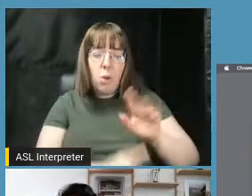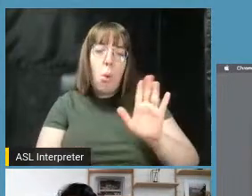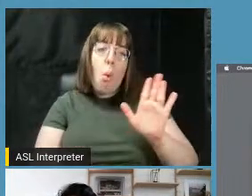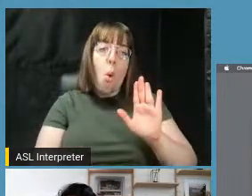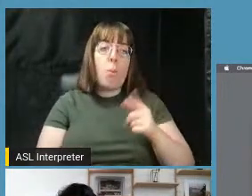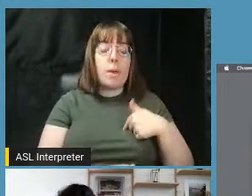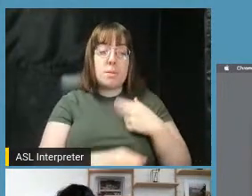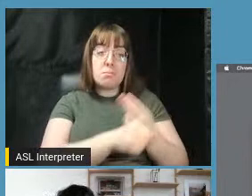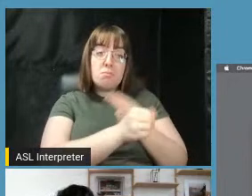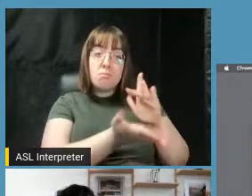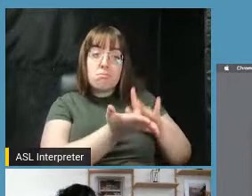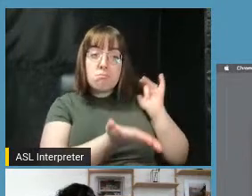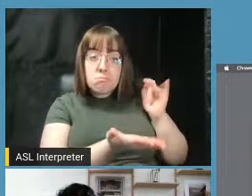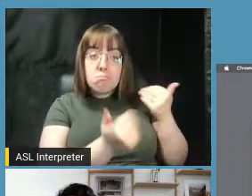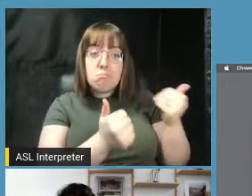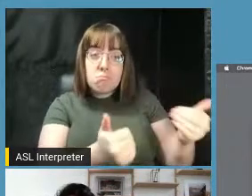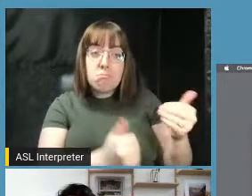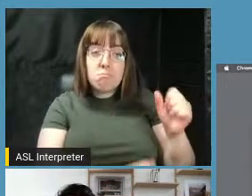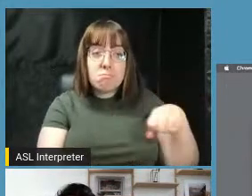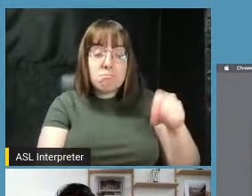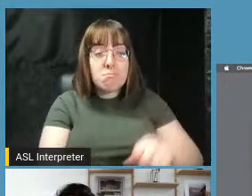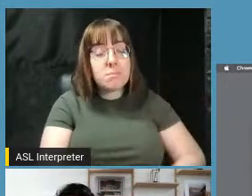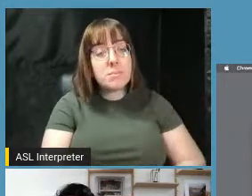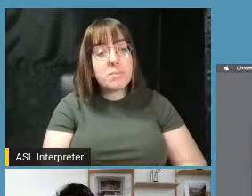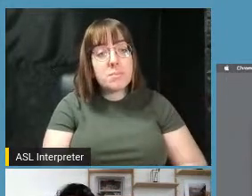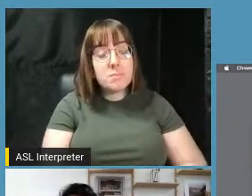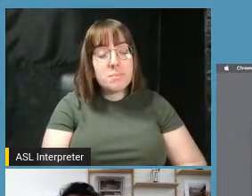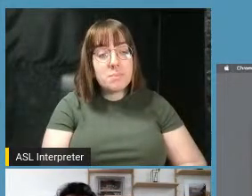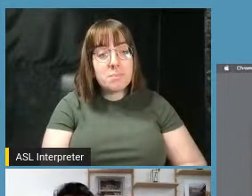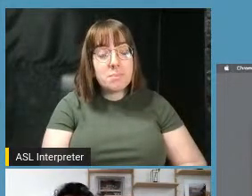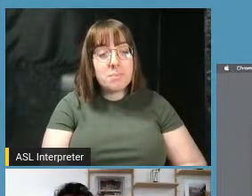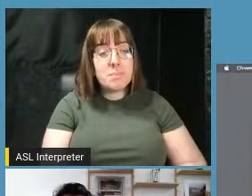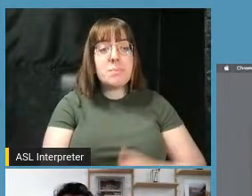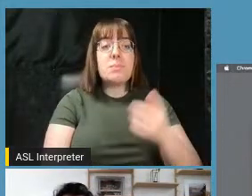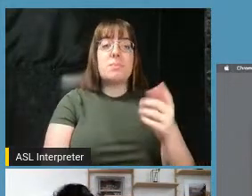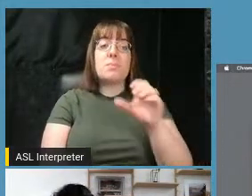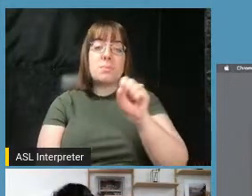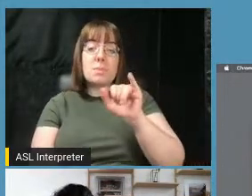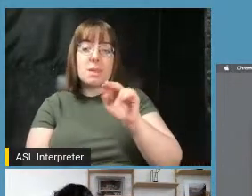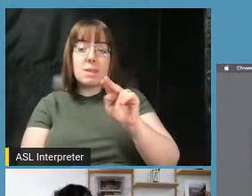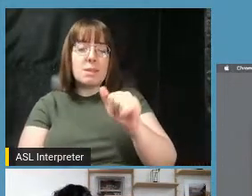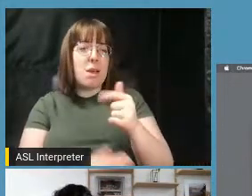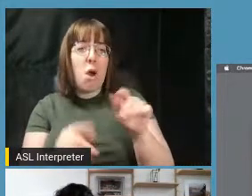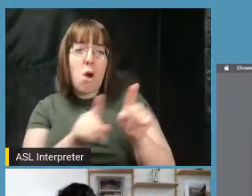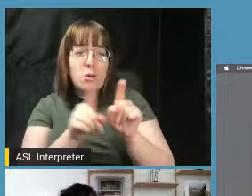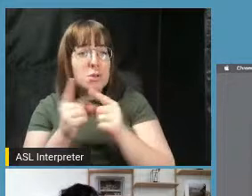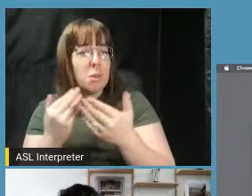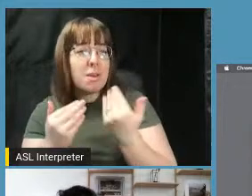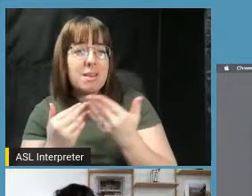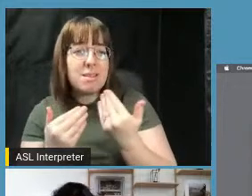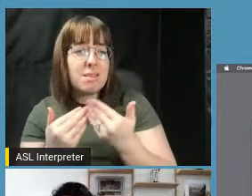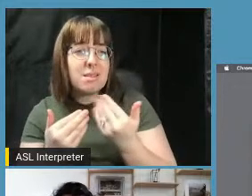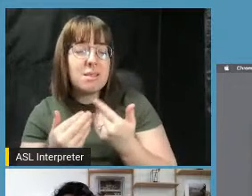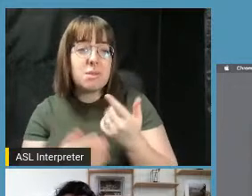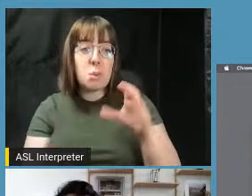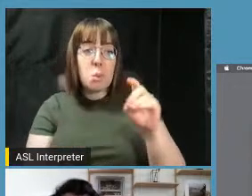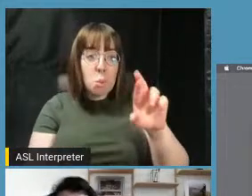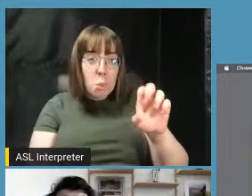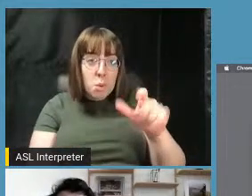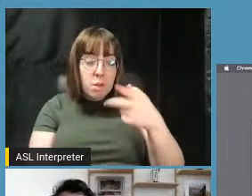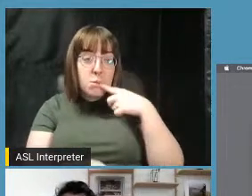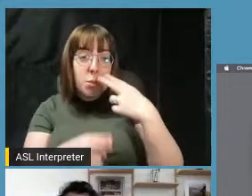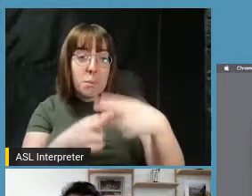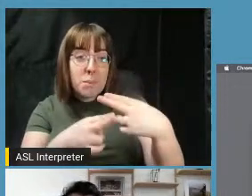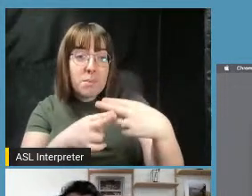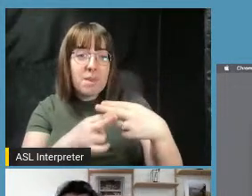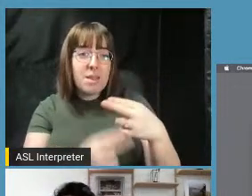to surface some insights for further exploration. It's also easy, right? I mean, Corey, you brought that up in 5